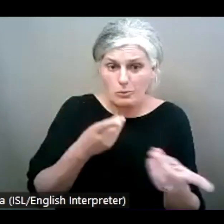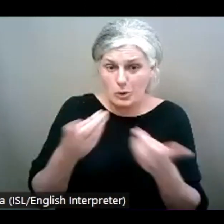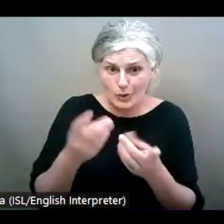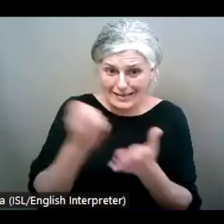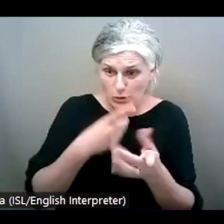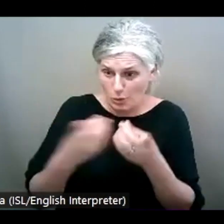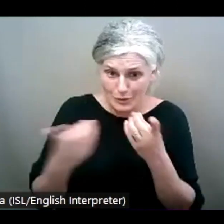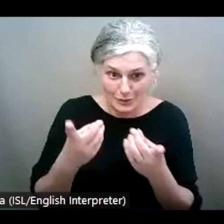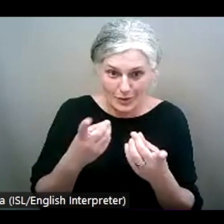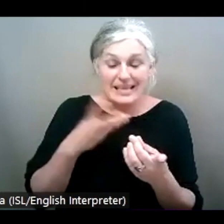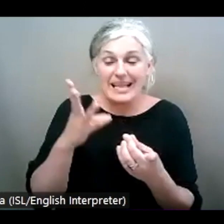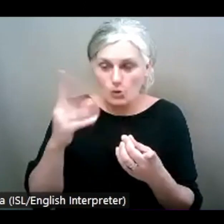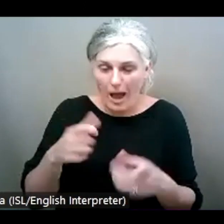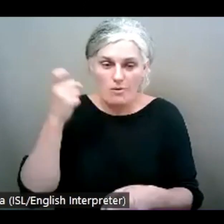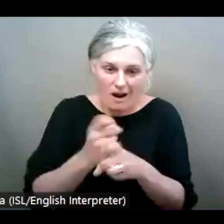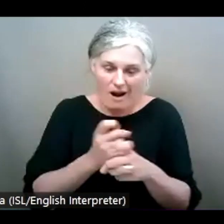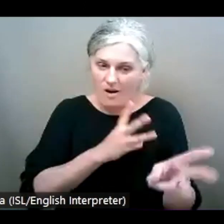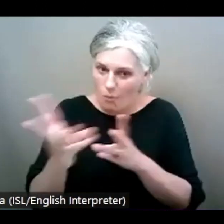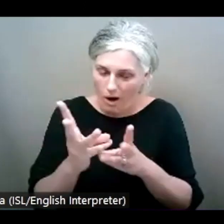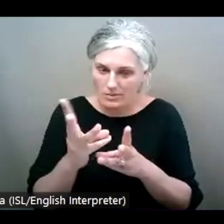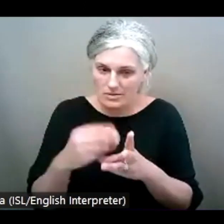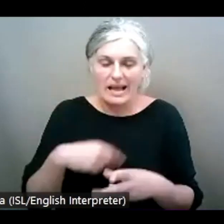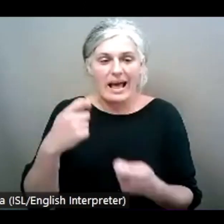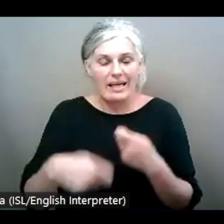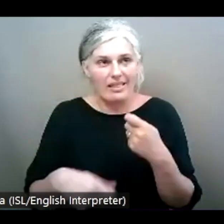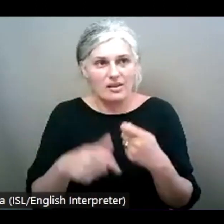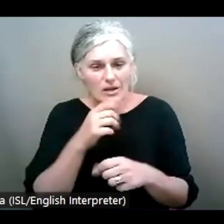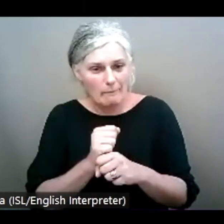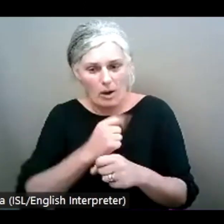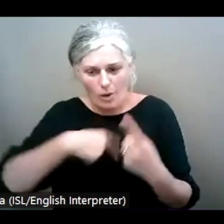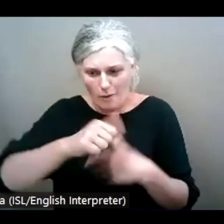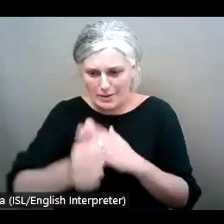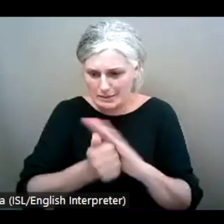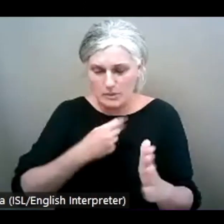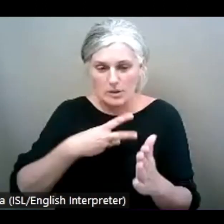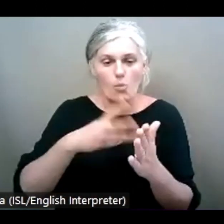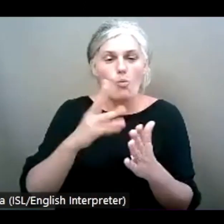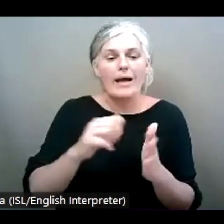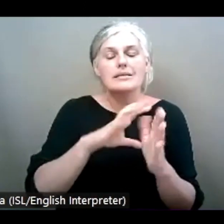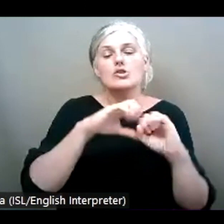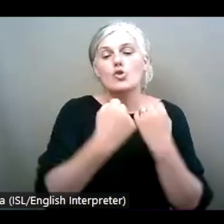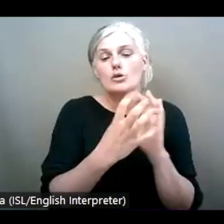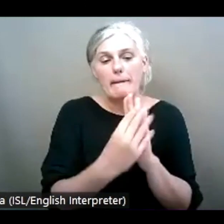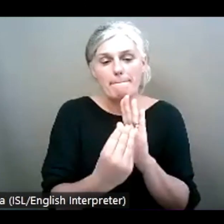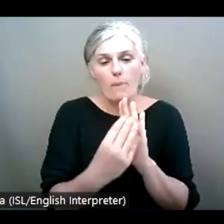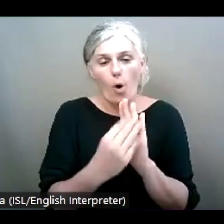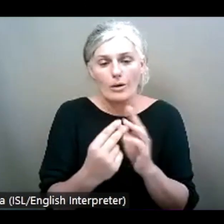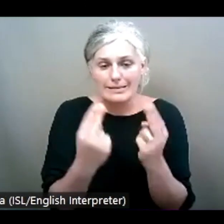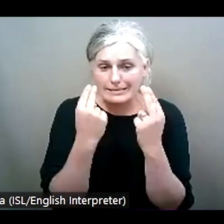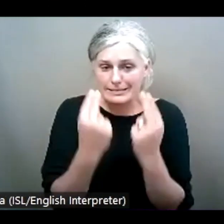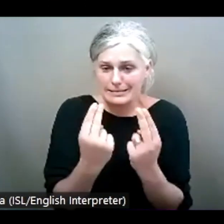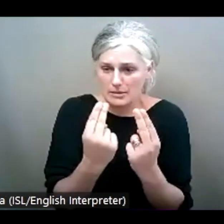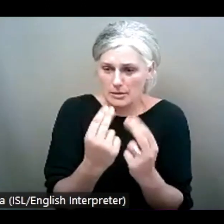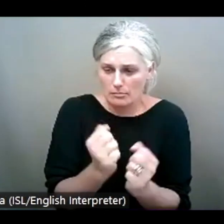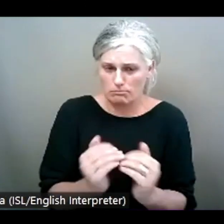work so hard. And we know from first-hand experience why the social model needs to be out there in society, because